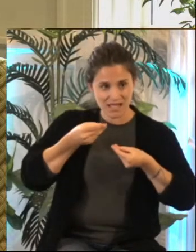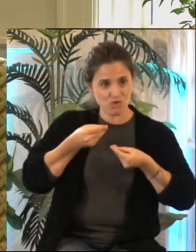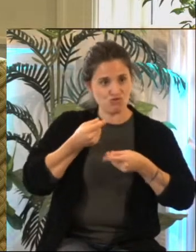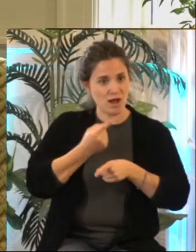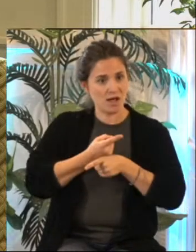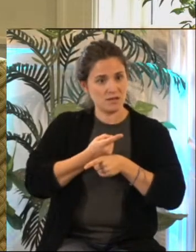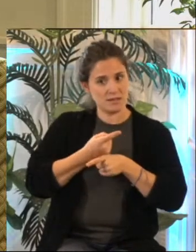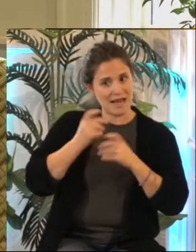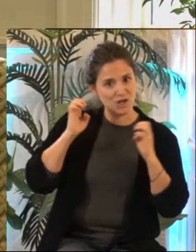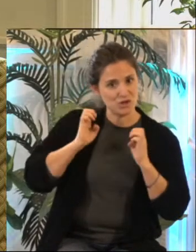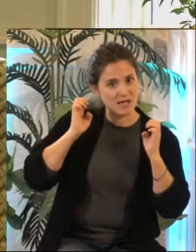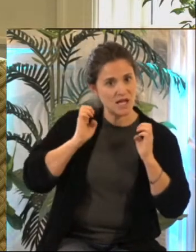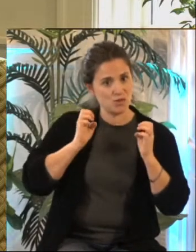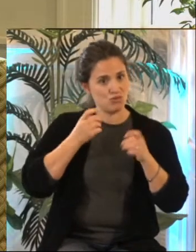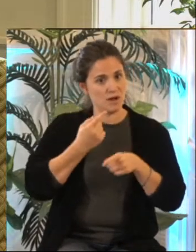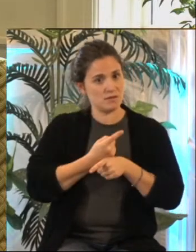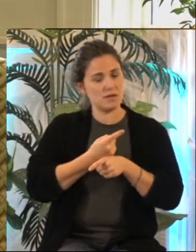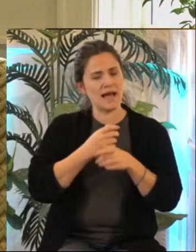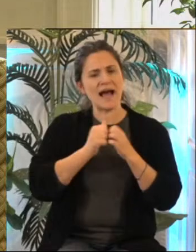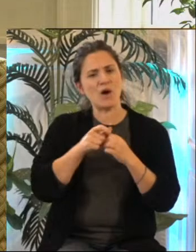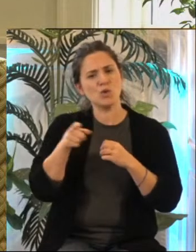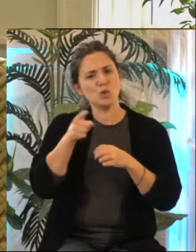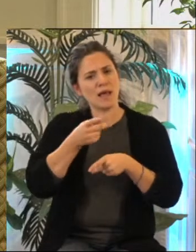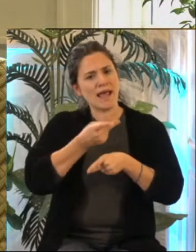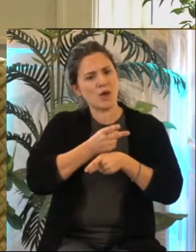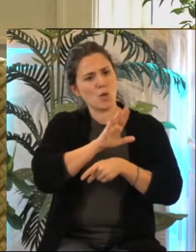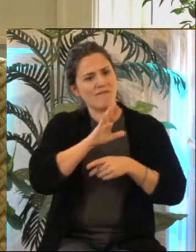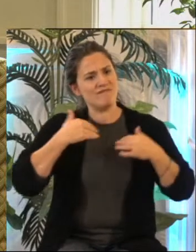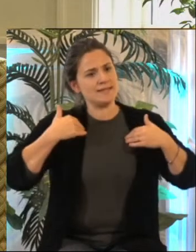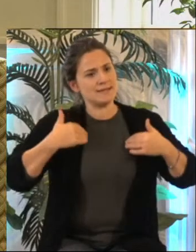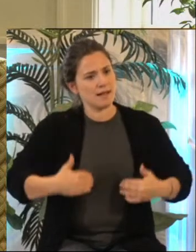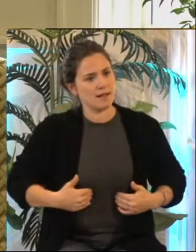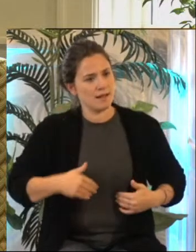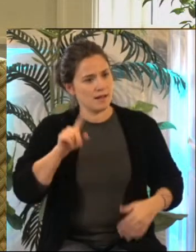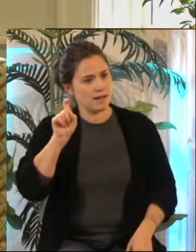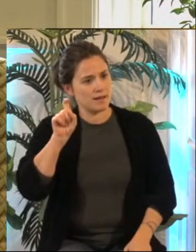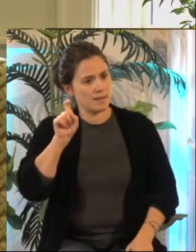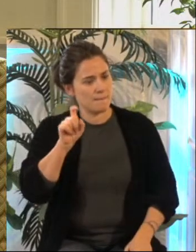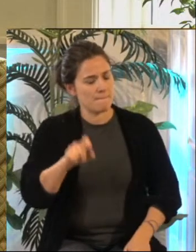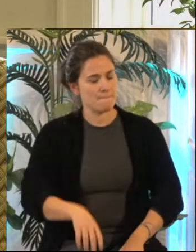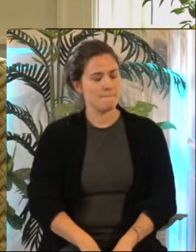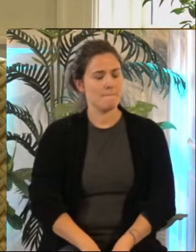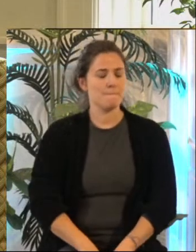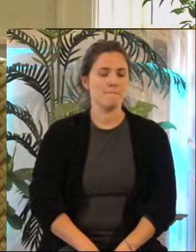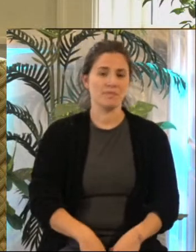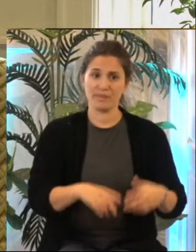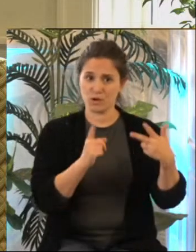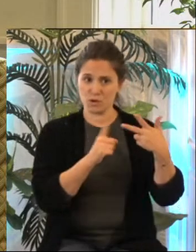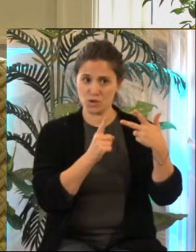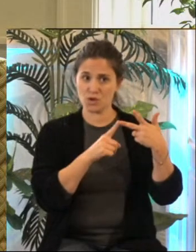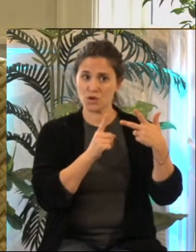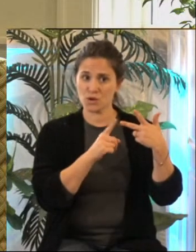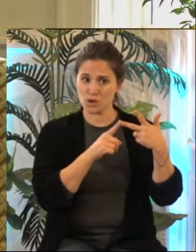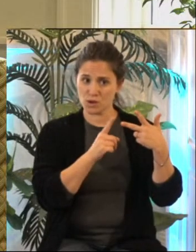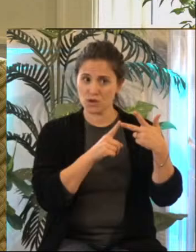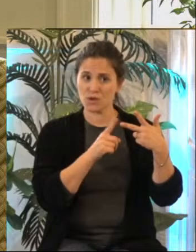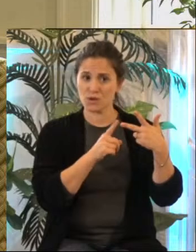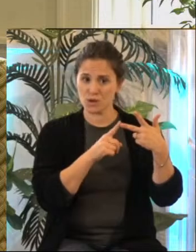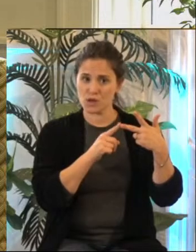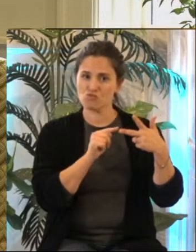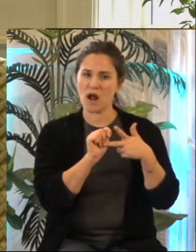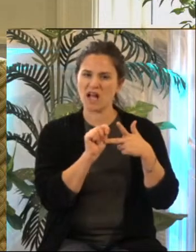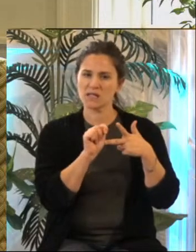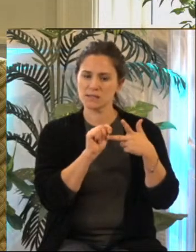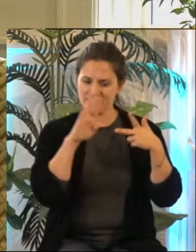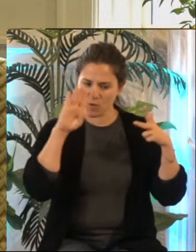are you caring for your physical conditioning? That's the third and that's the third of these